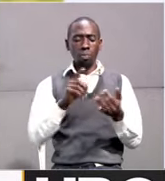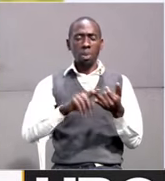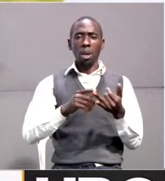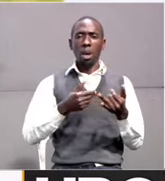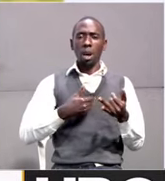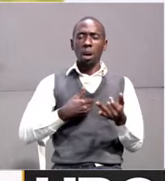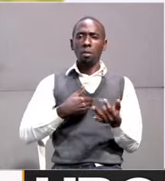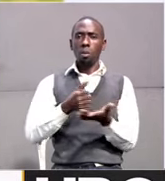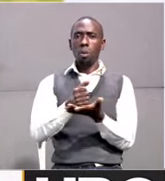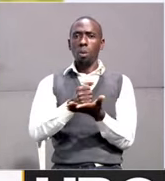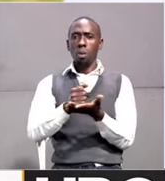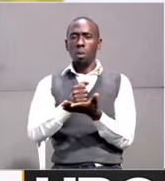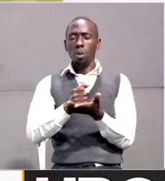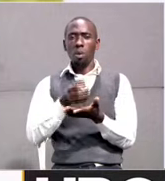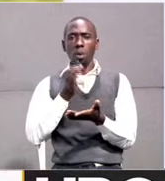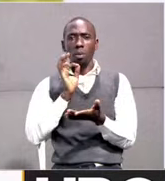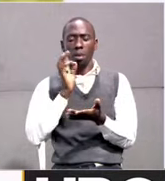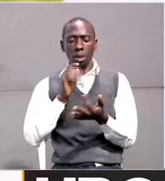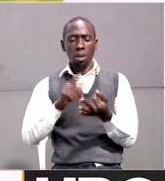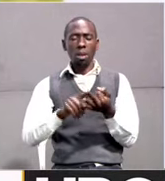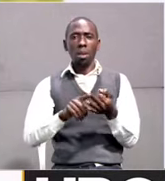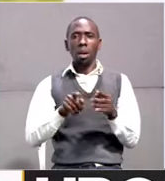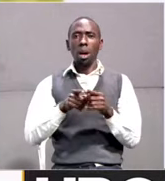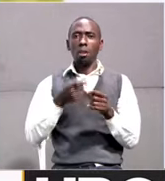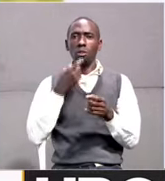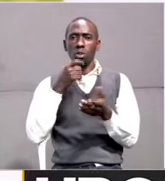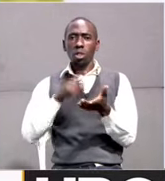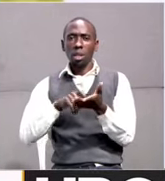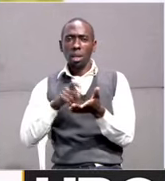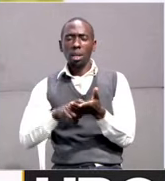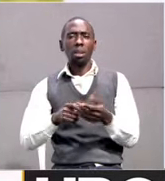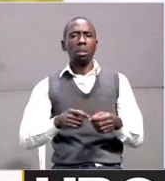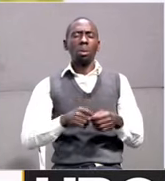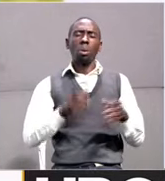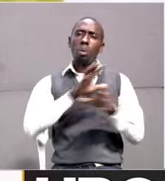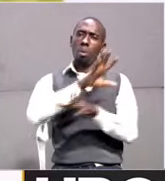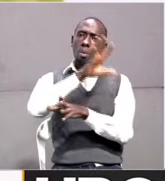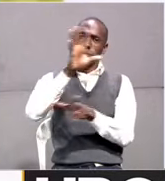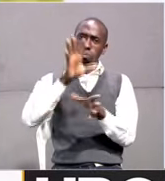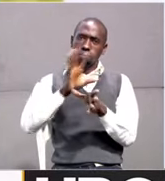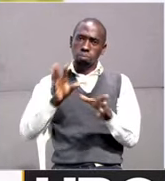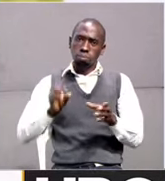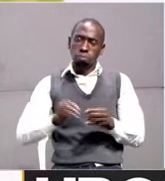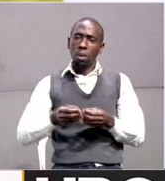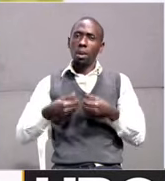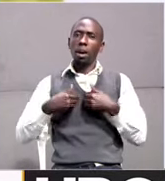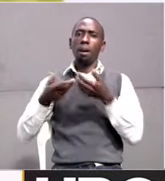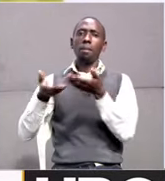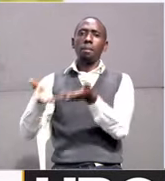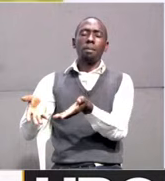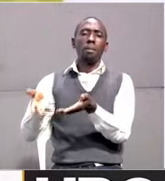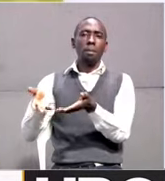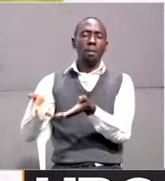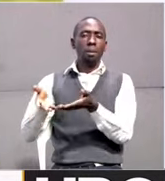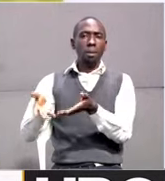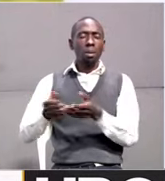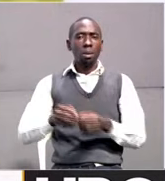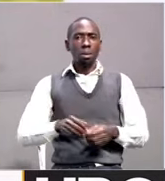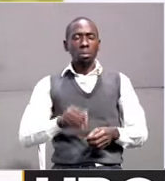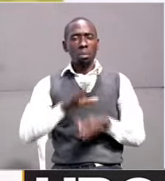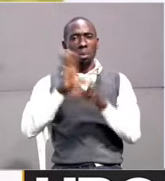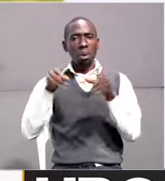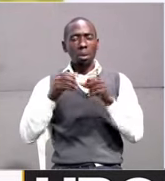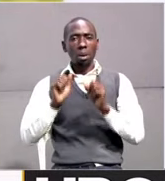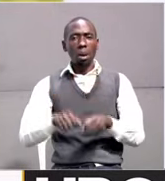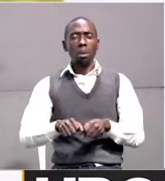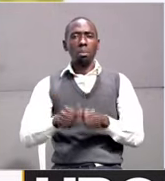rice, they had palm oil. All those could be transported to